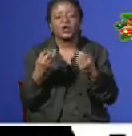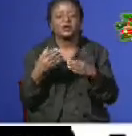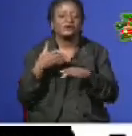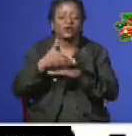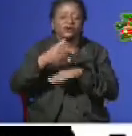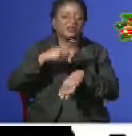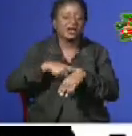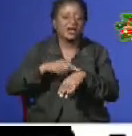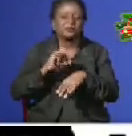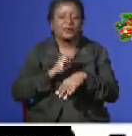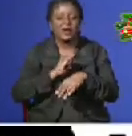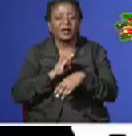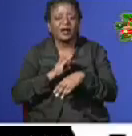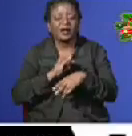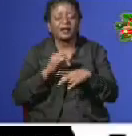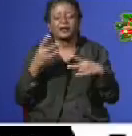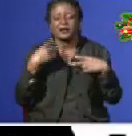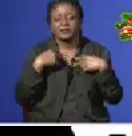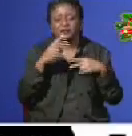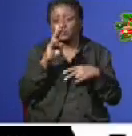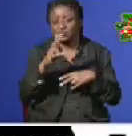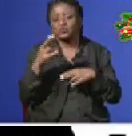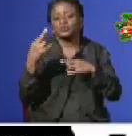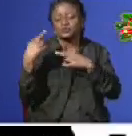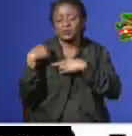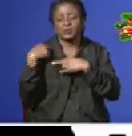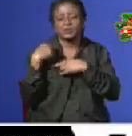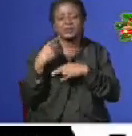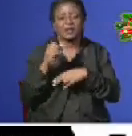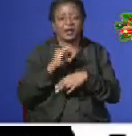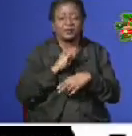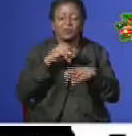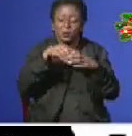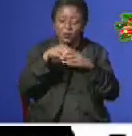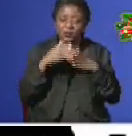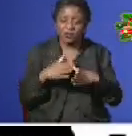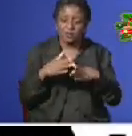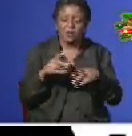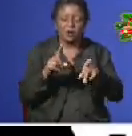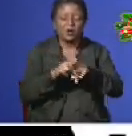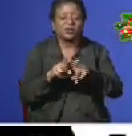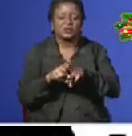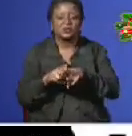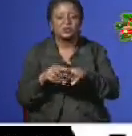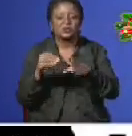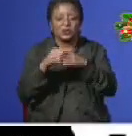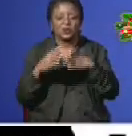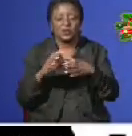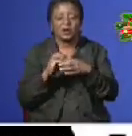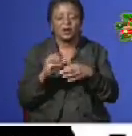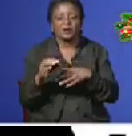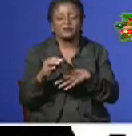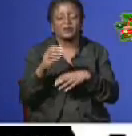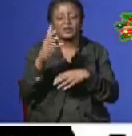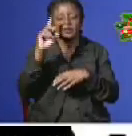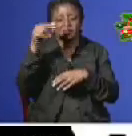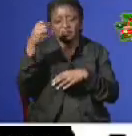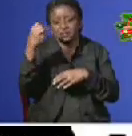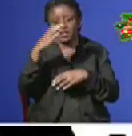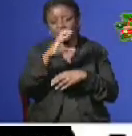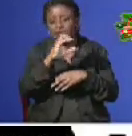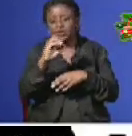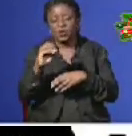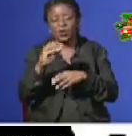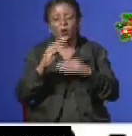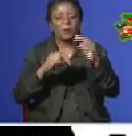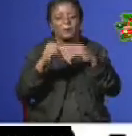hats. I'm the owner of the resort, but I'm also the owner of Sunco Builders, a construction company in Nassau. And so we